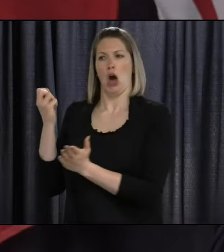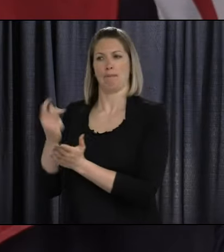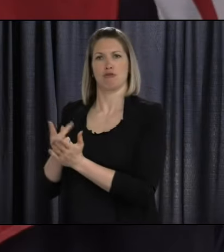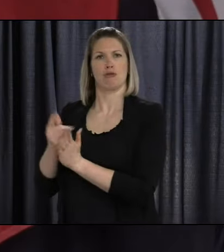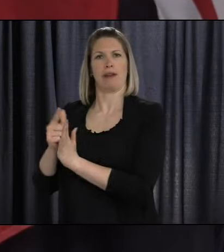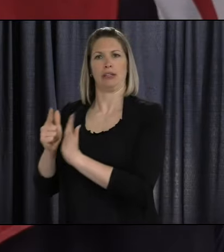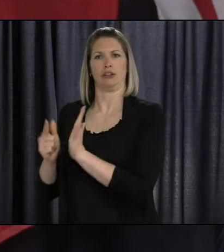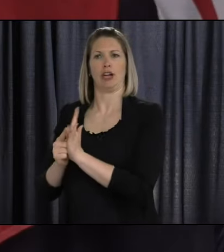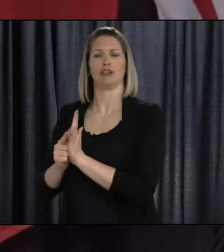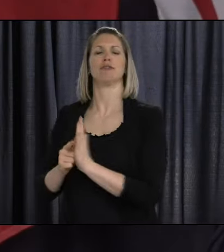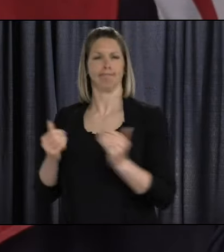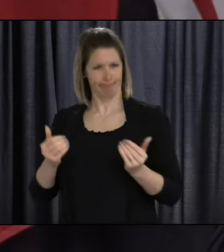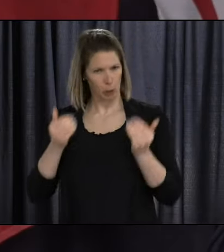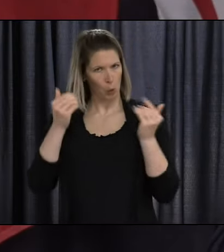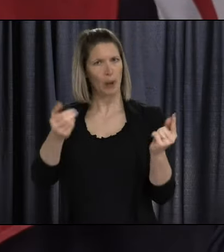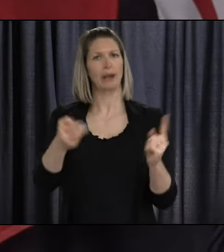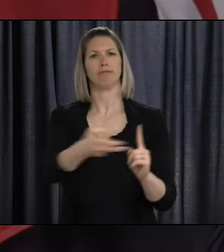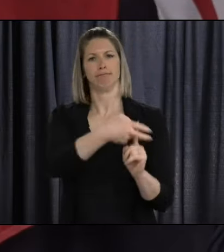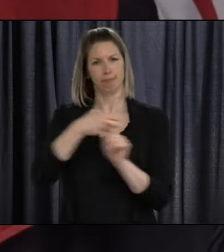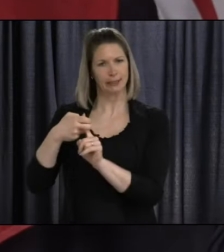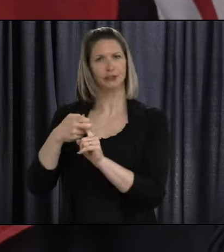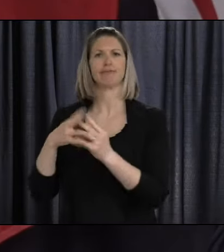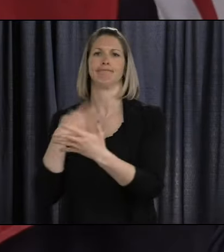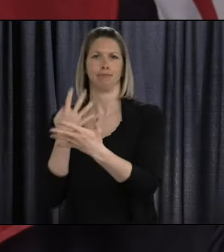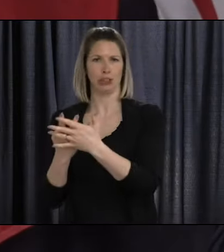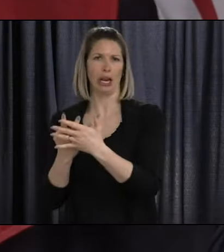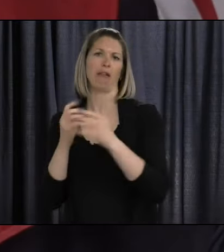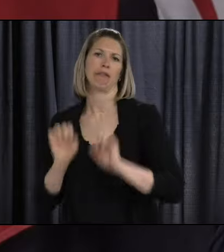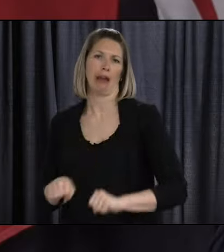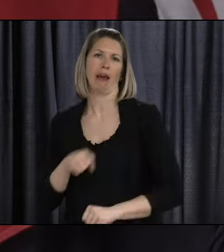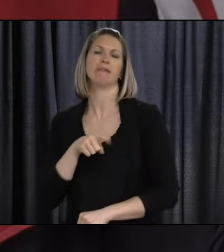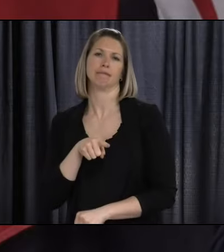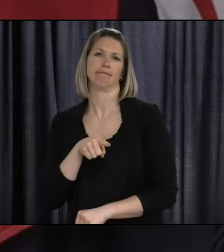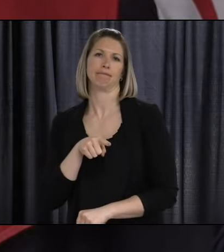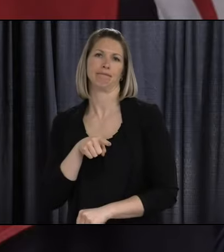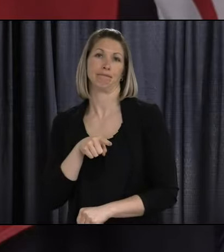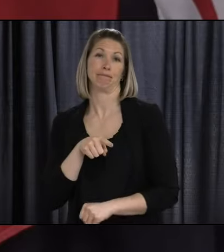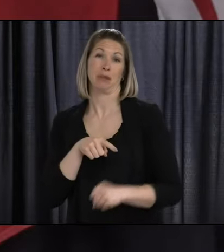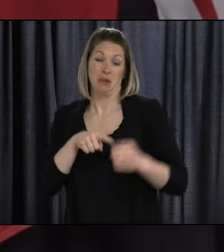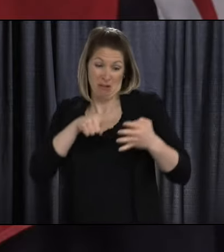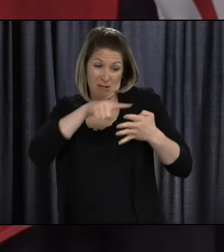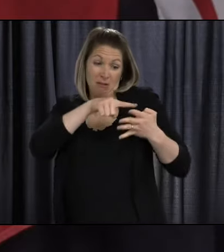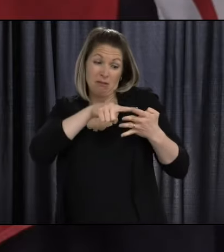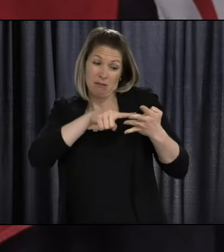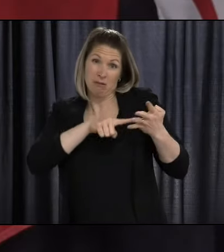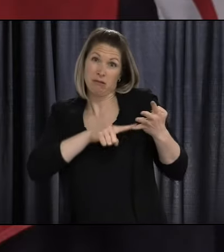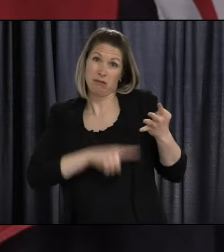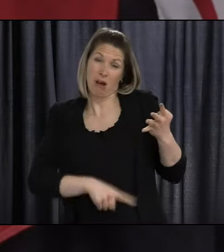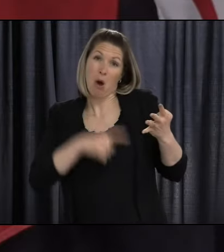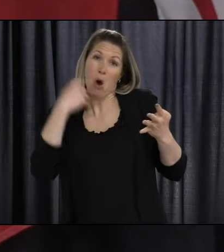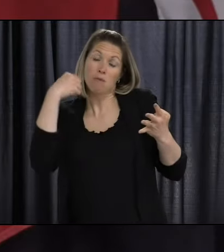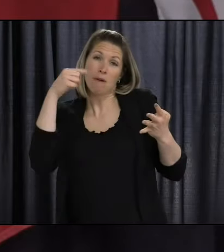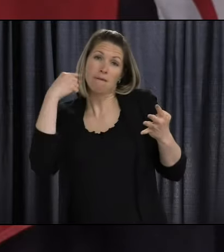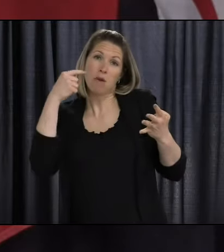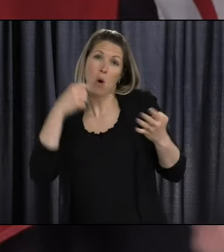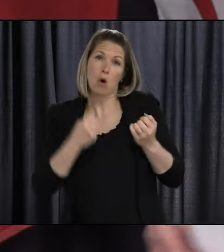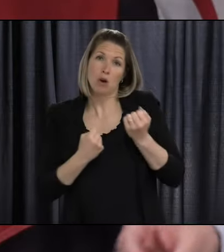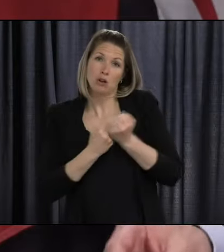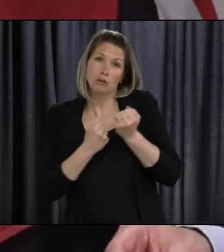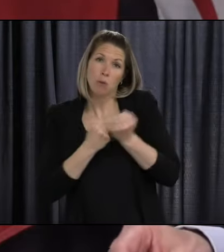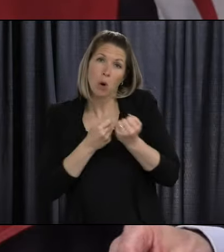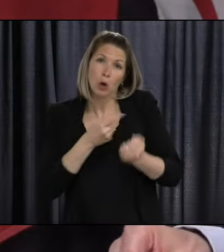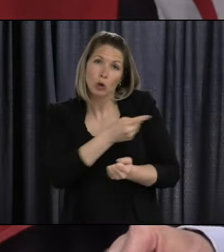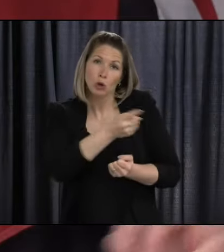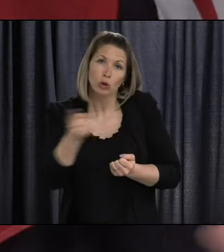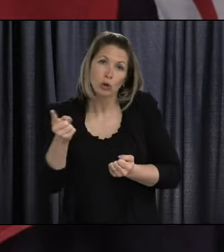here is to make sure that those are coming in would be for essential workers. All of this work is to support you and your family during